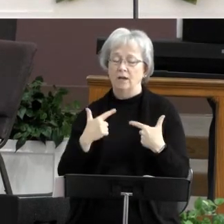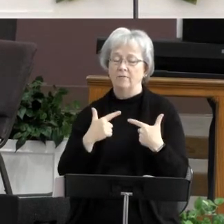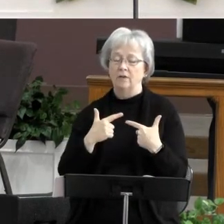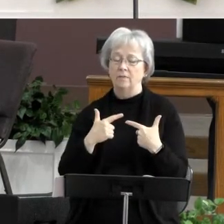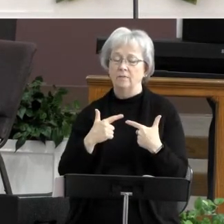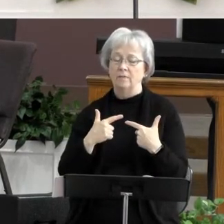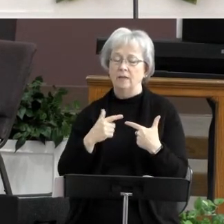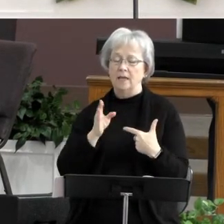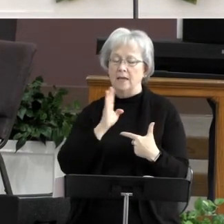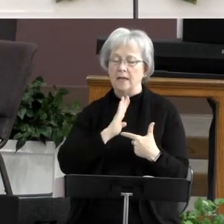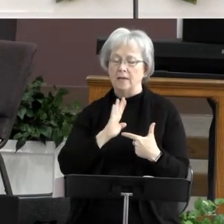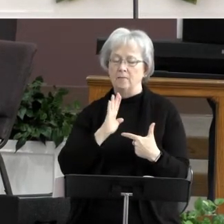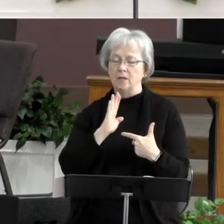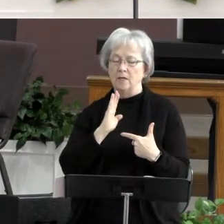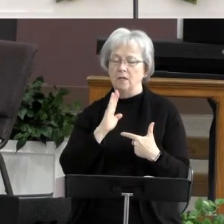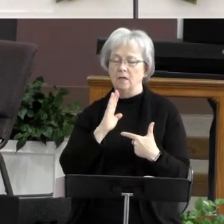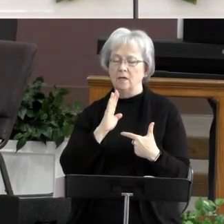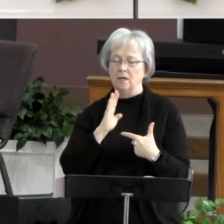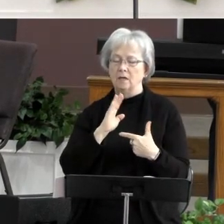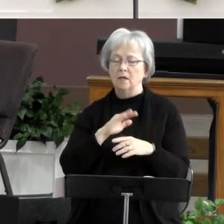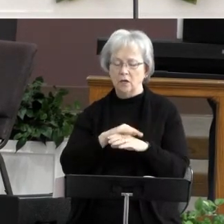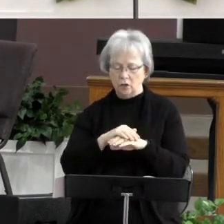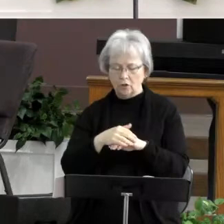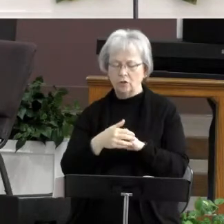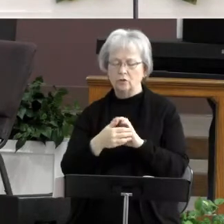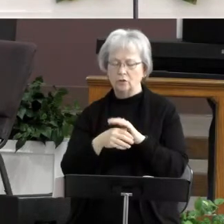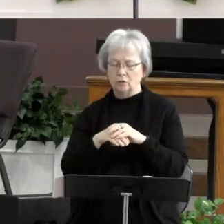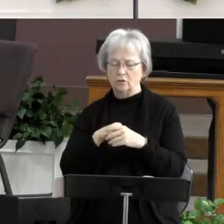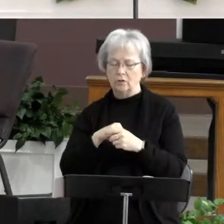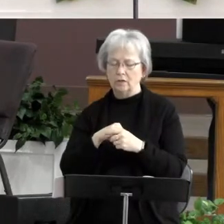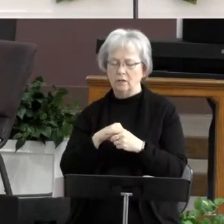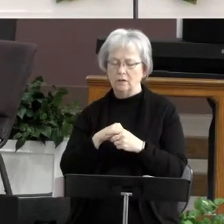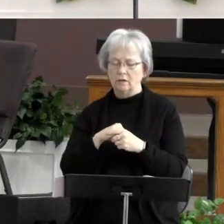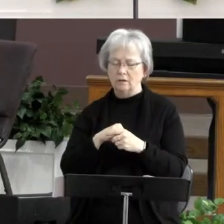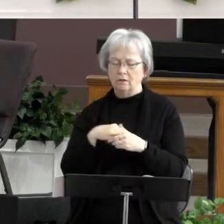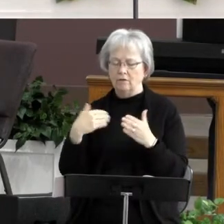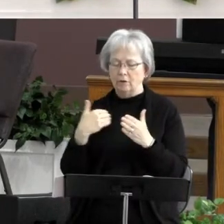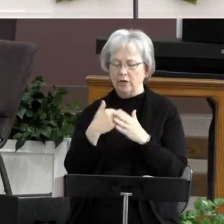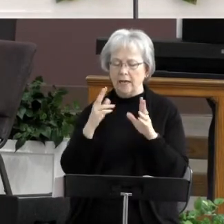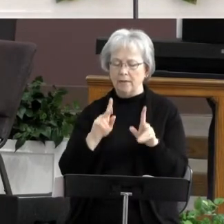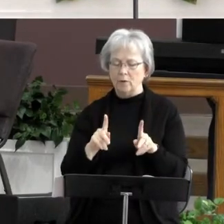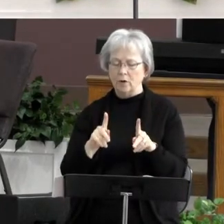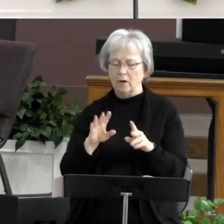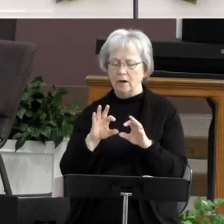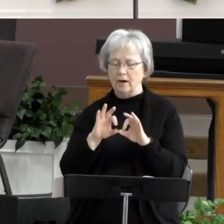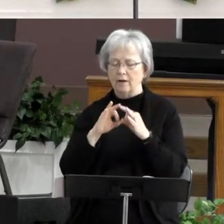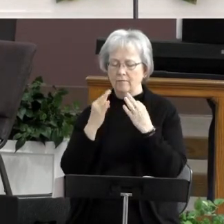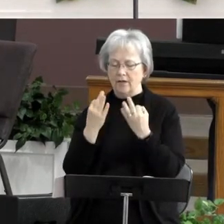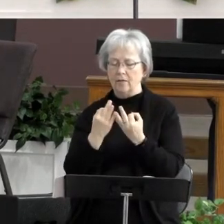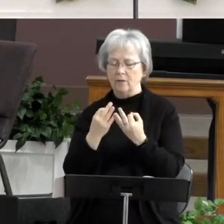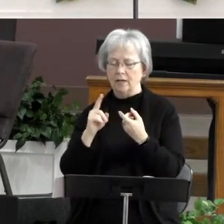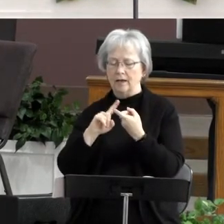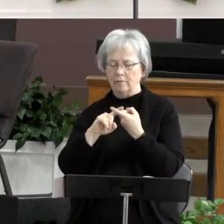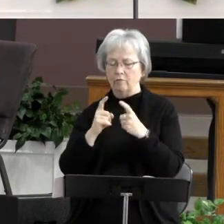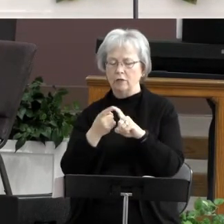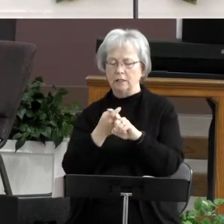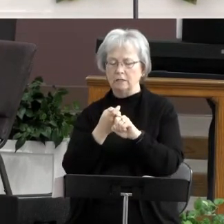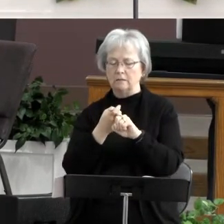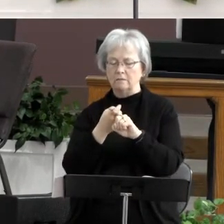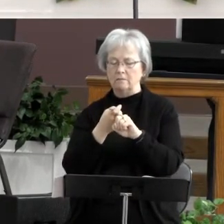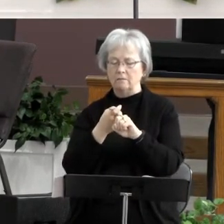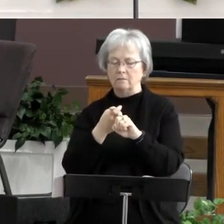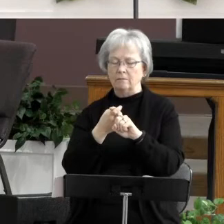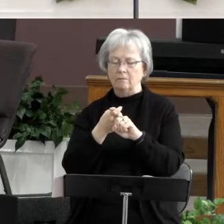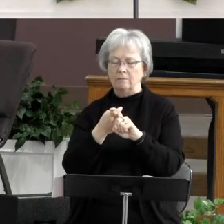and be concerned with our neighbor, our family, our friends. That we'll